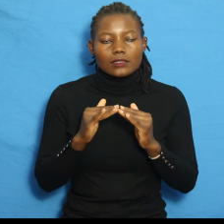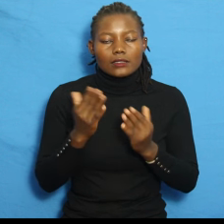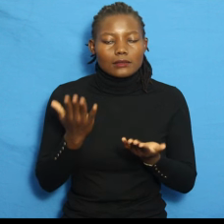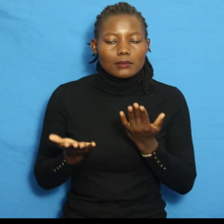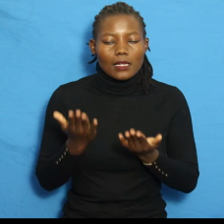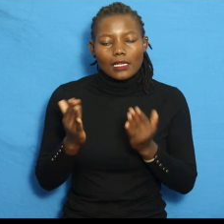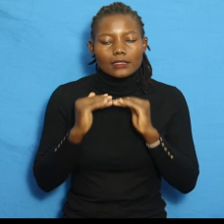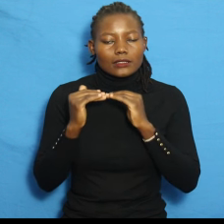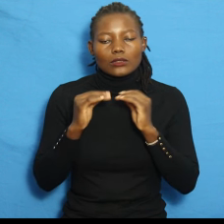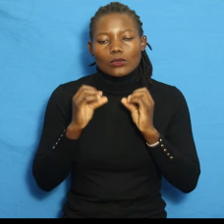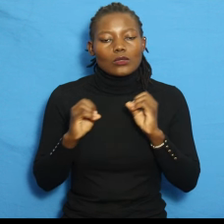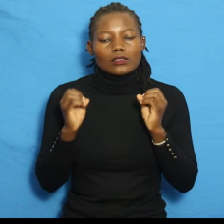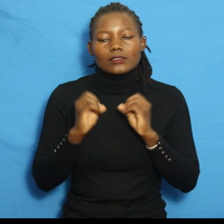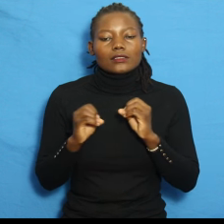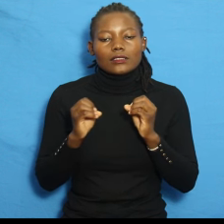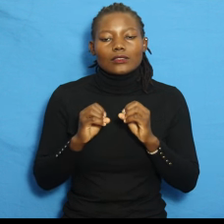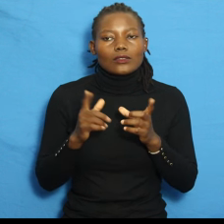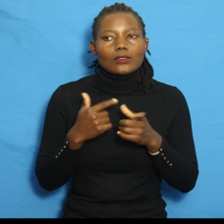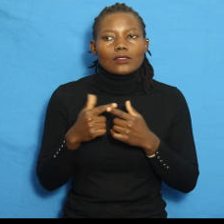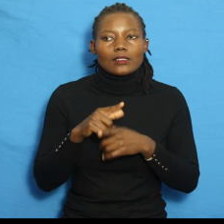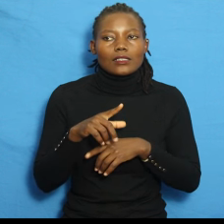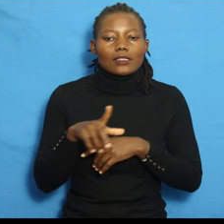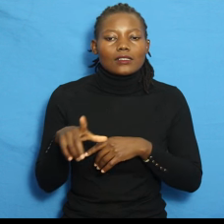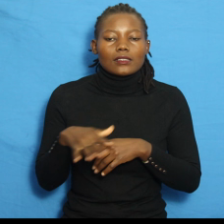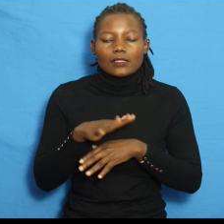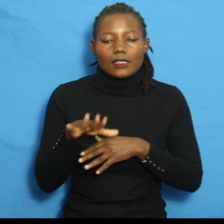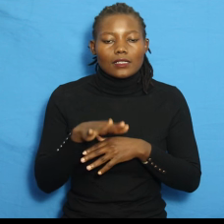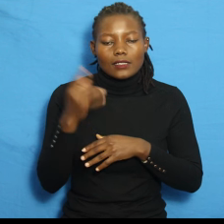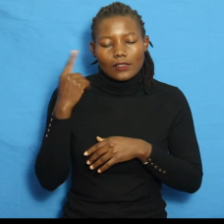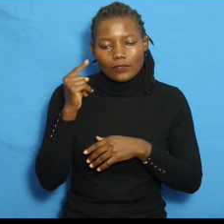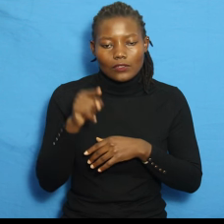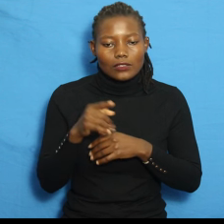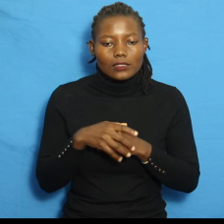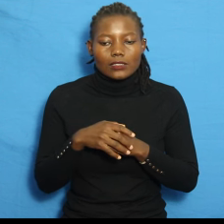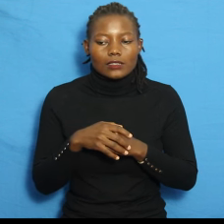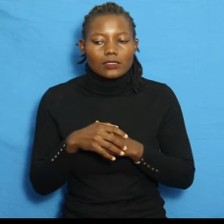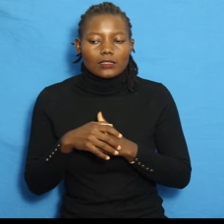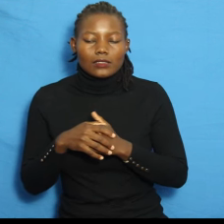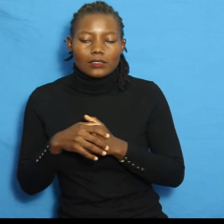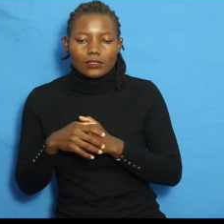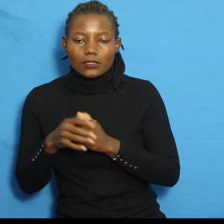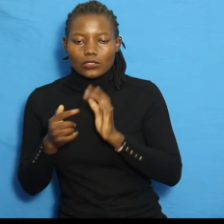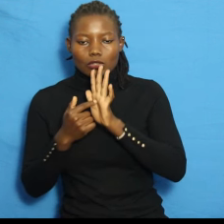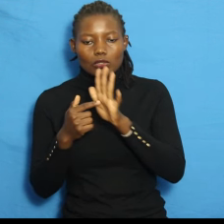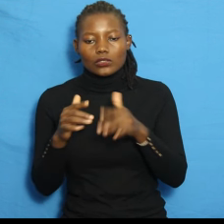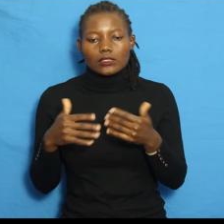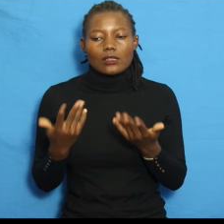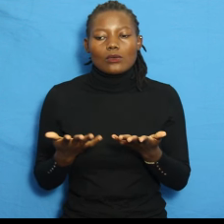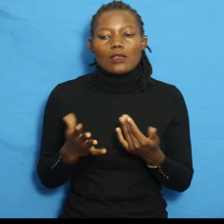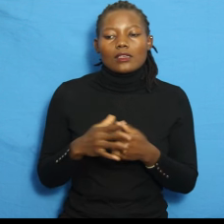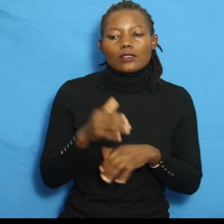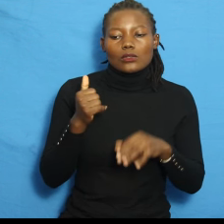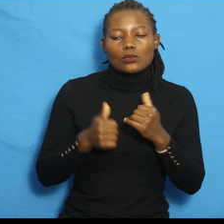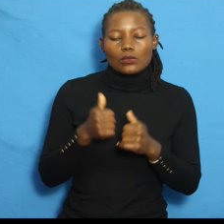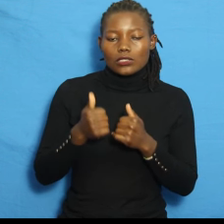positioned. And the location of this center of gravity determines the way in which our